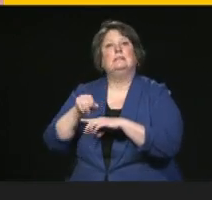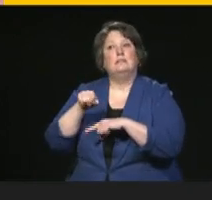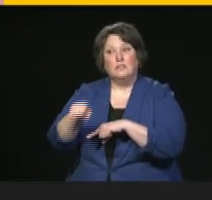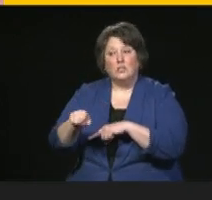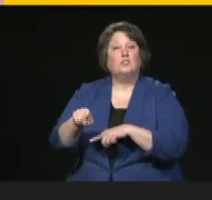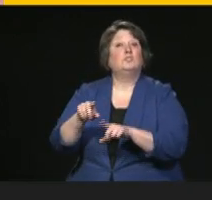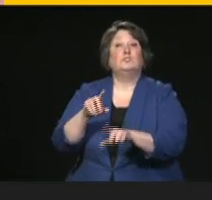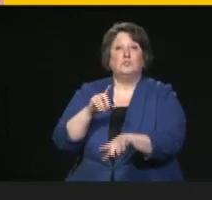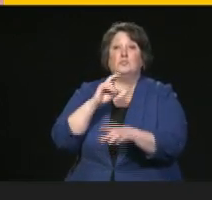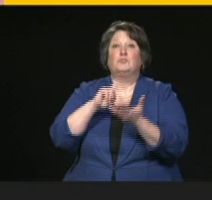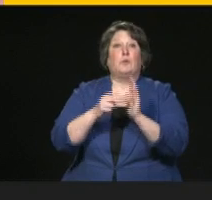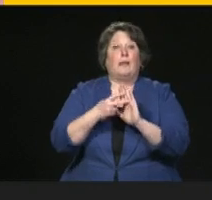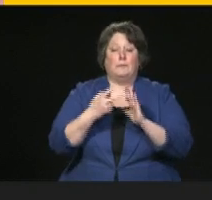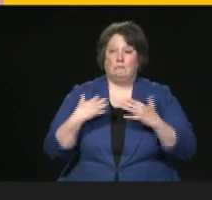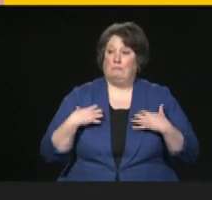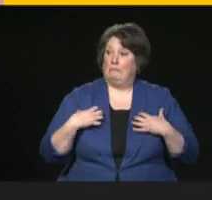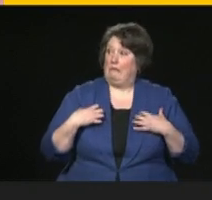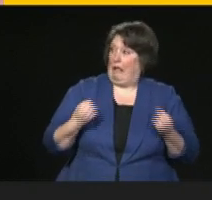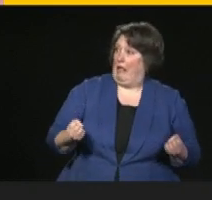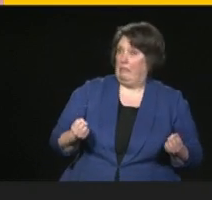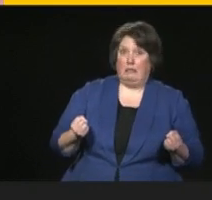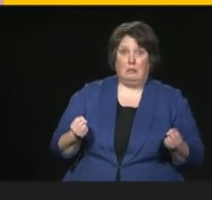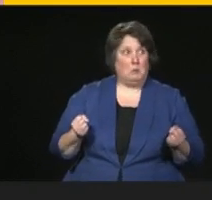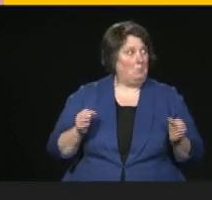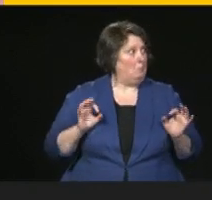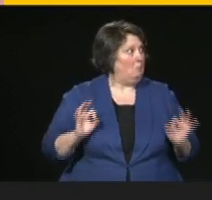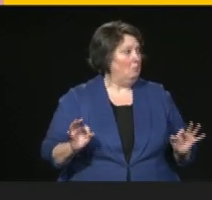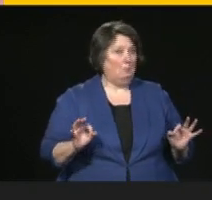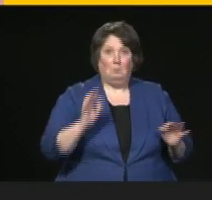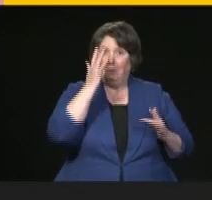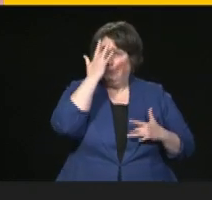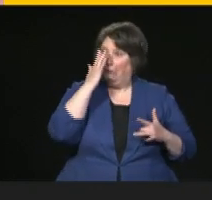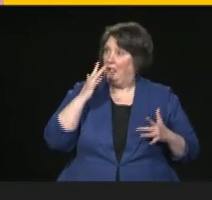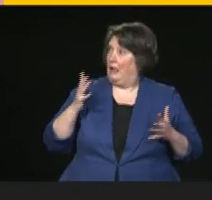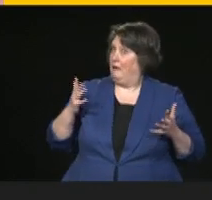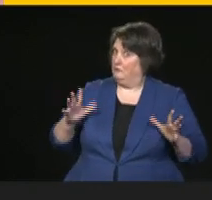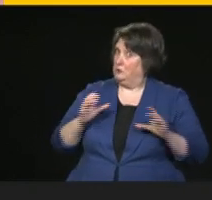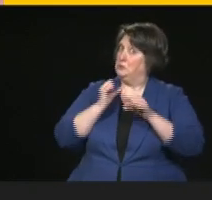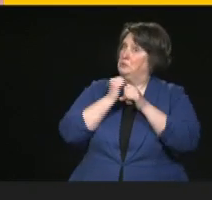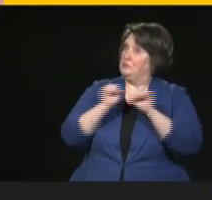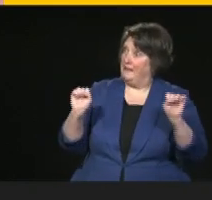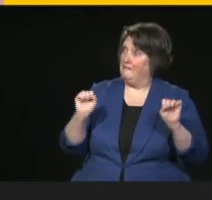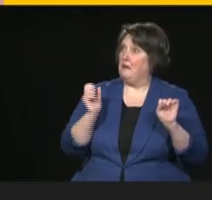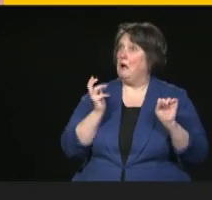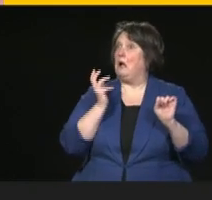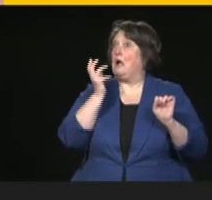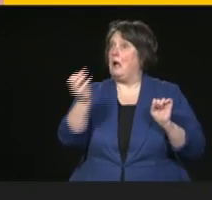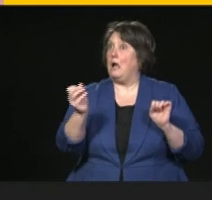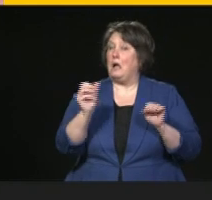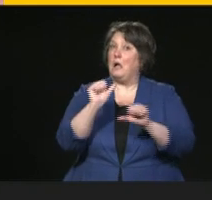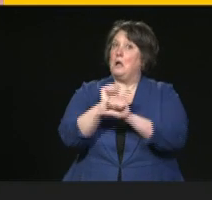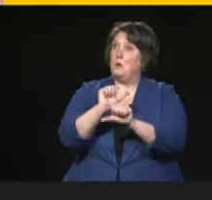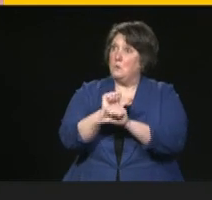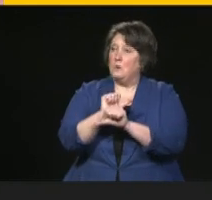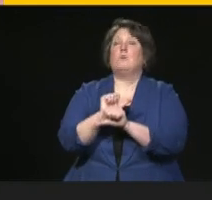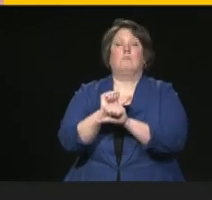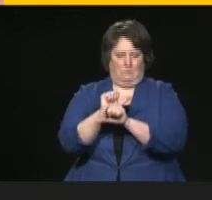so that we can do so with a solid economic plane that protects workers,